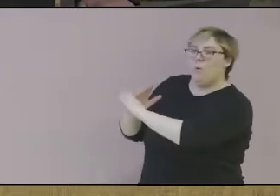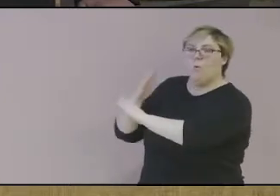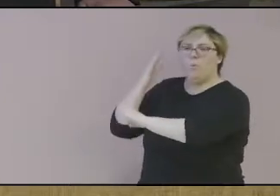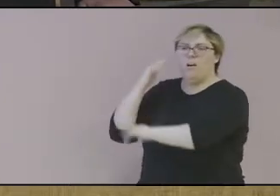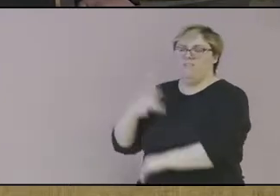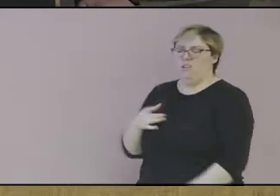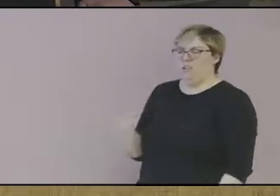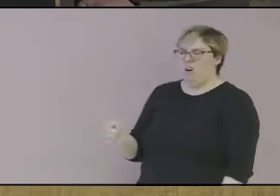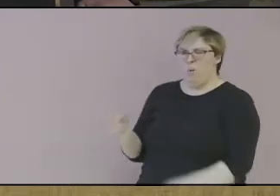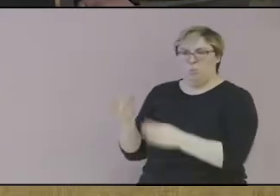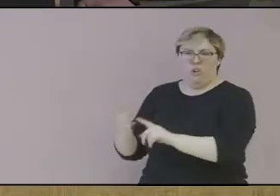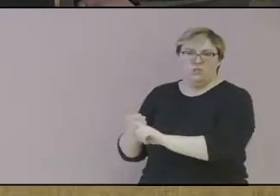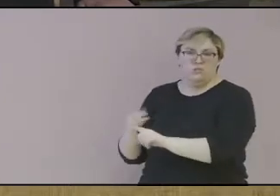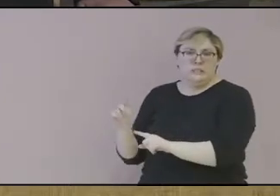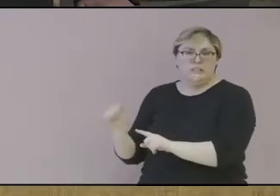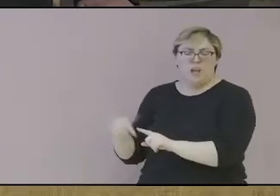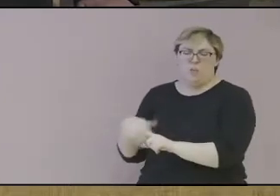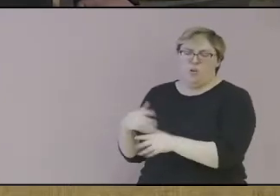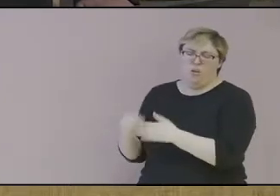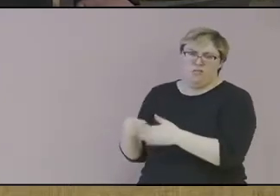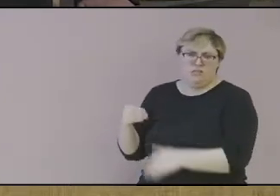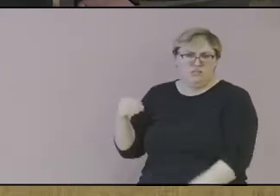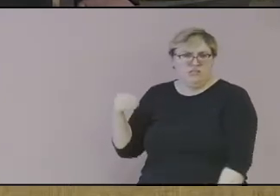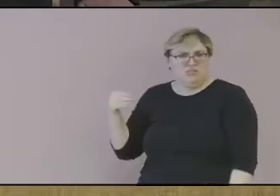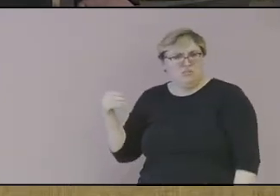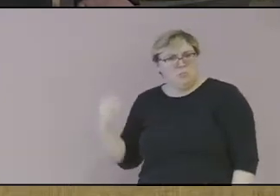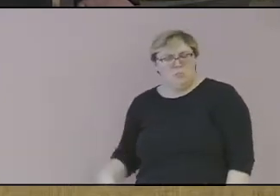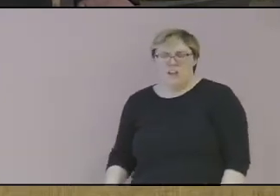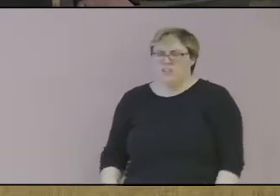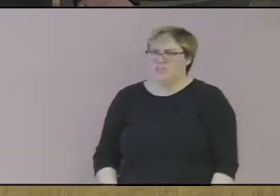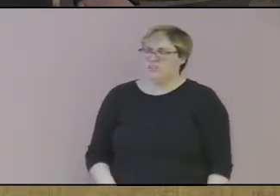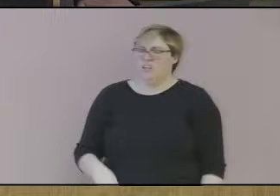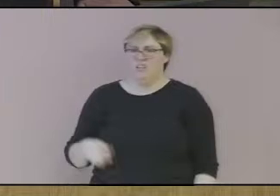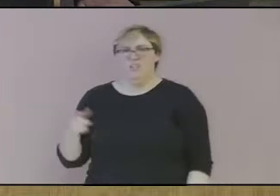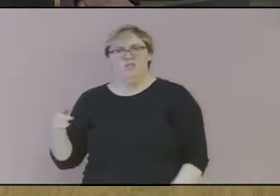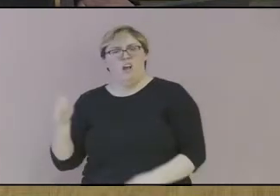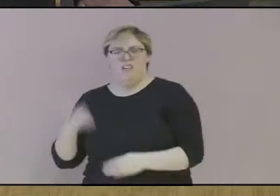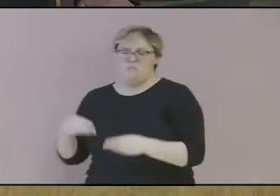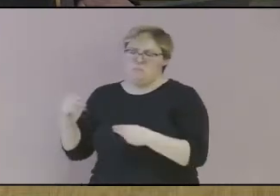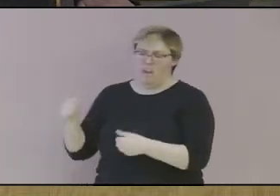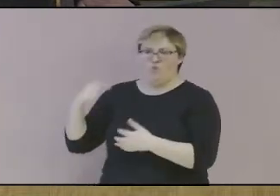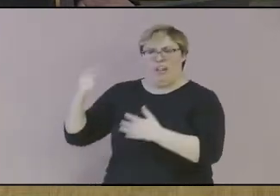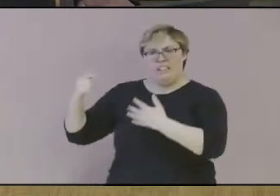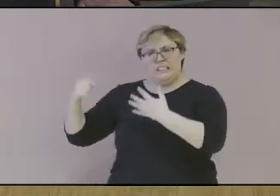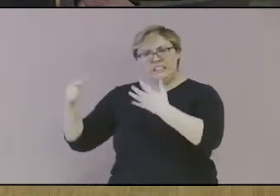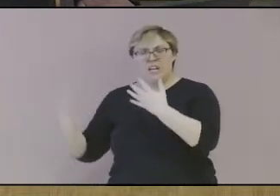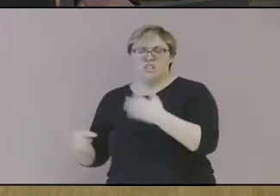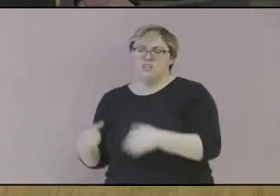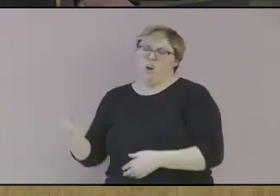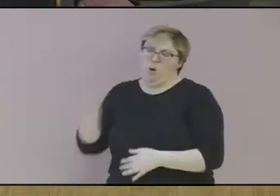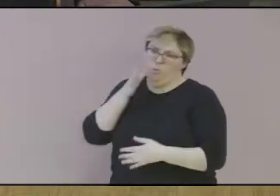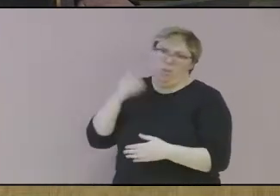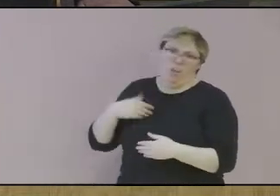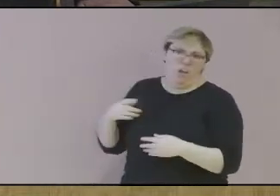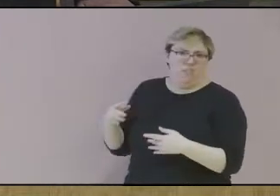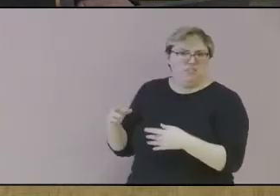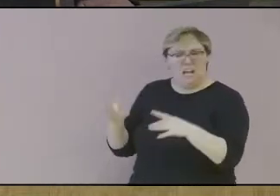because they are more likely, it's thought to have an accident, have an expensive